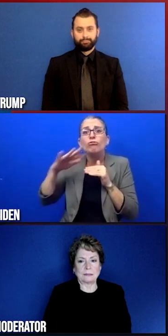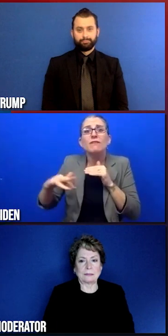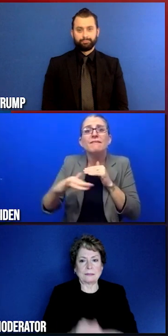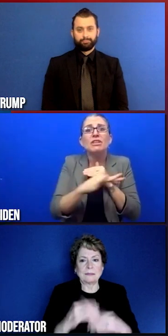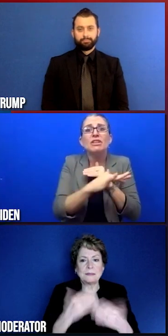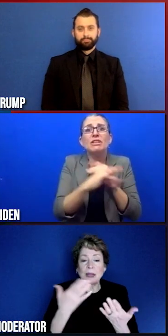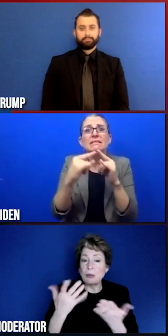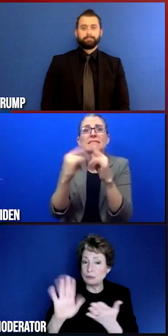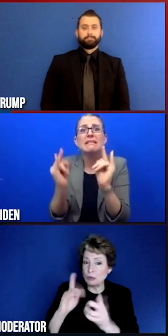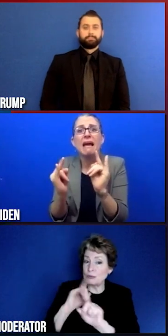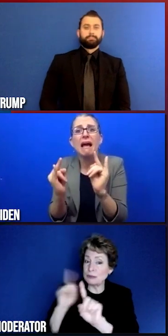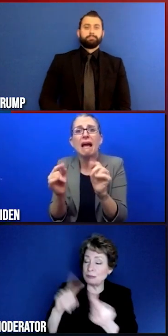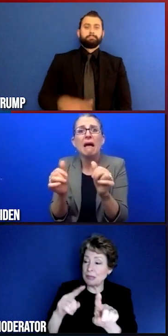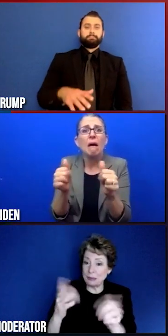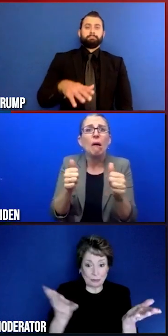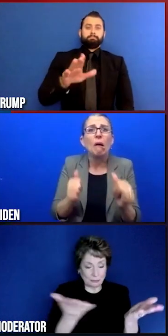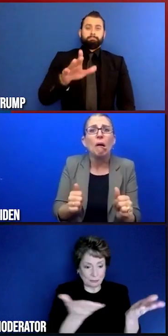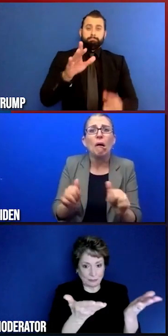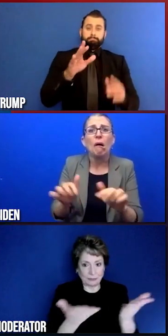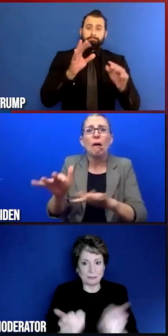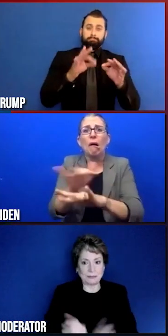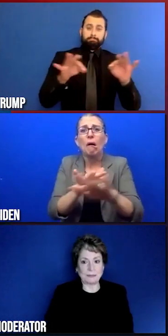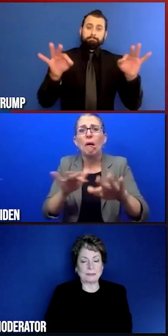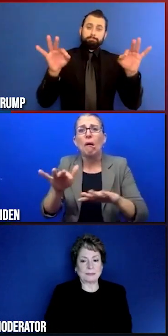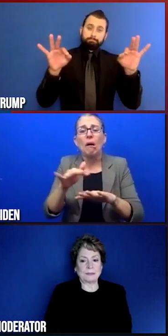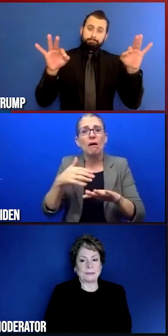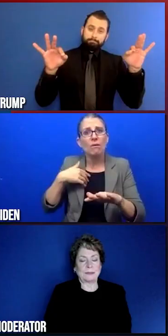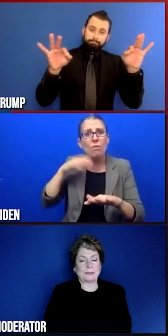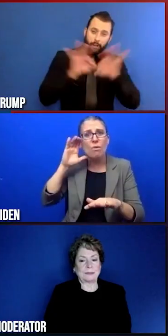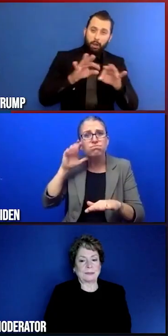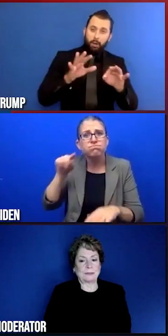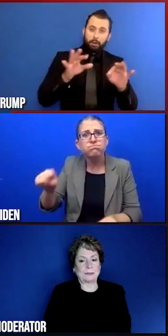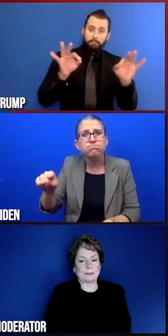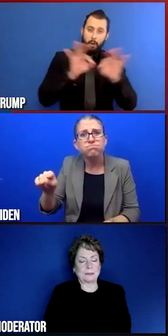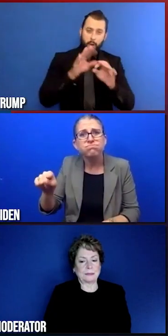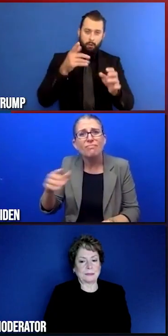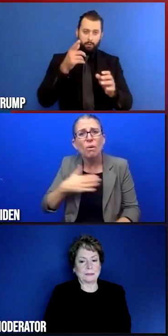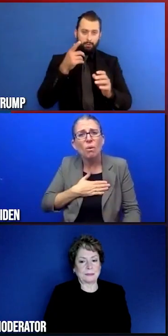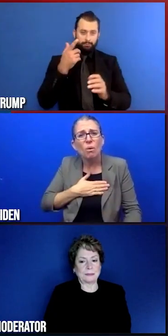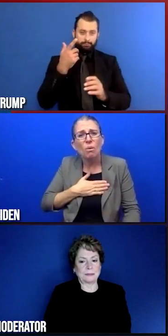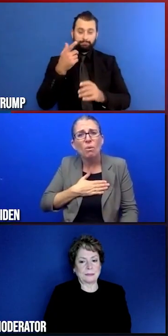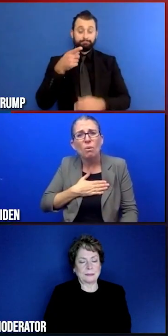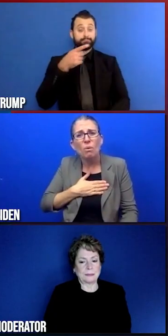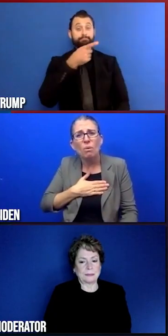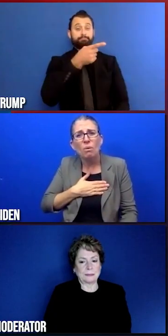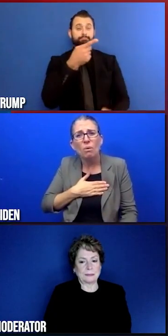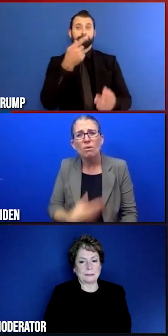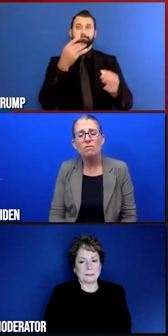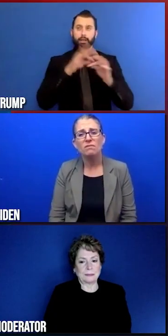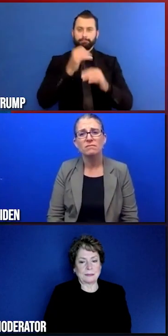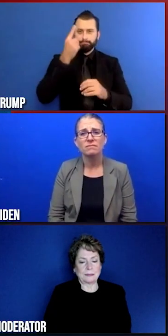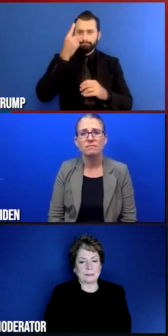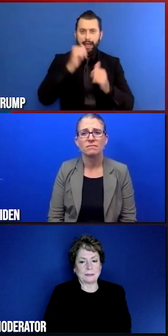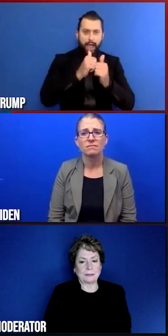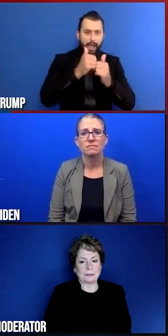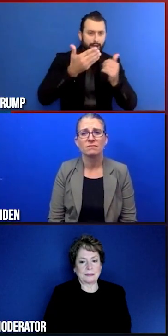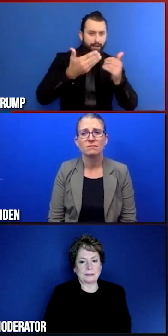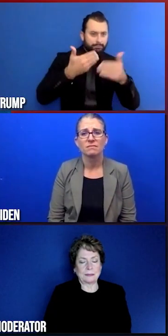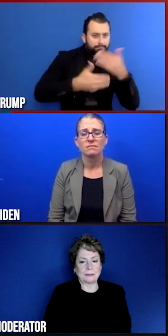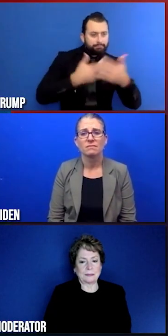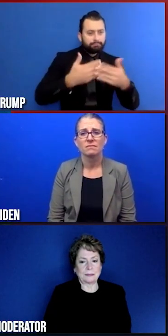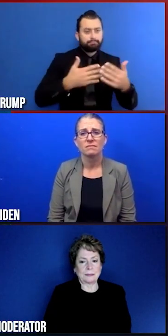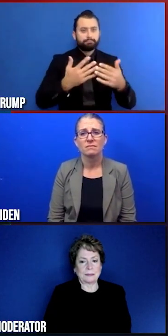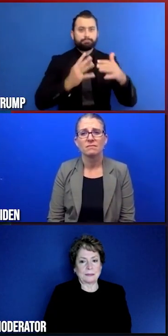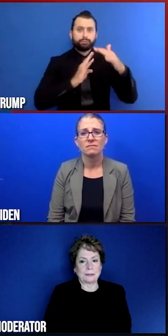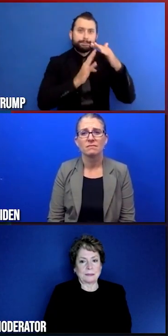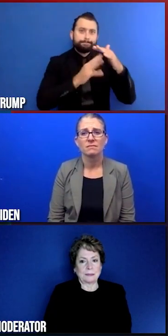just shows that he has no understanding of immigration or the laws. Catch and release is a disaster. A murderer would come in,